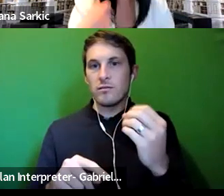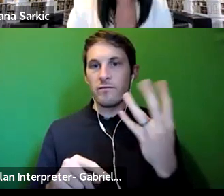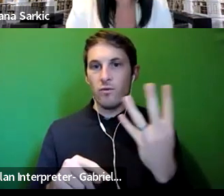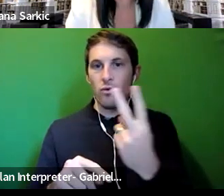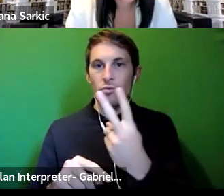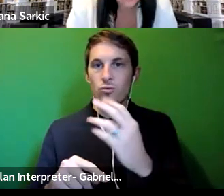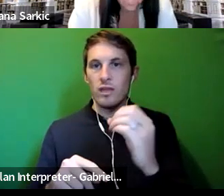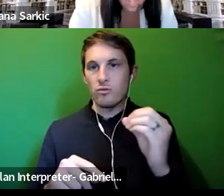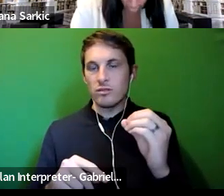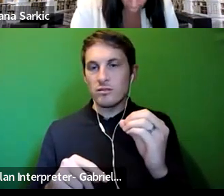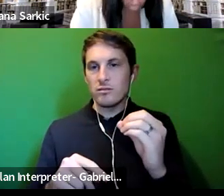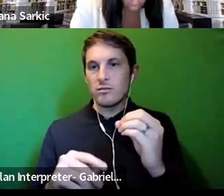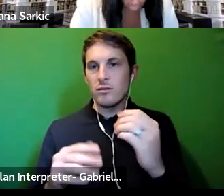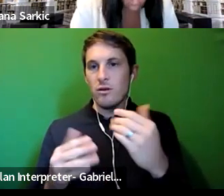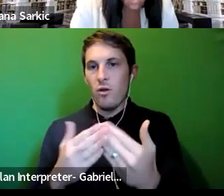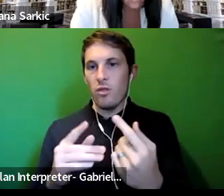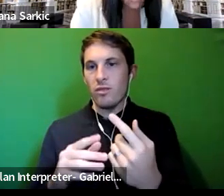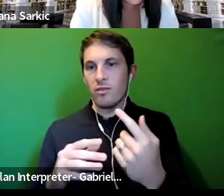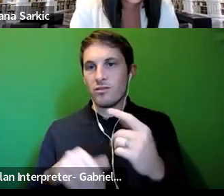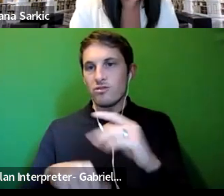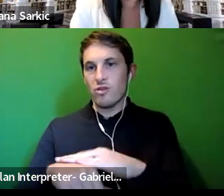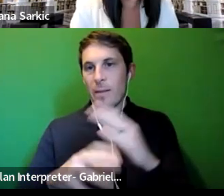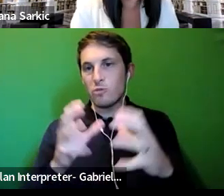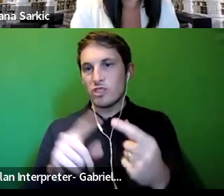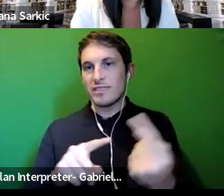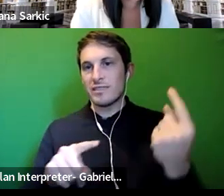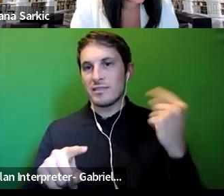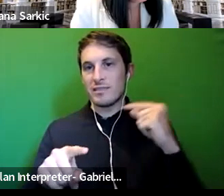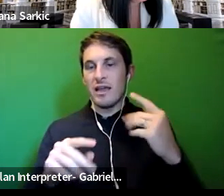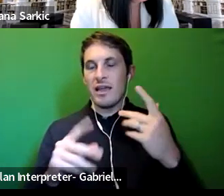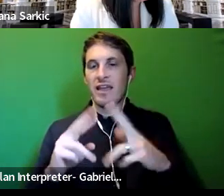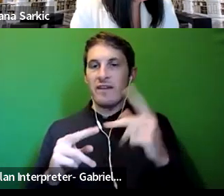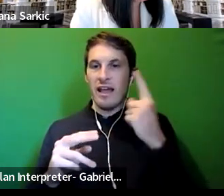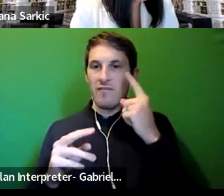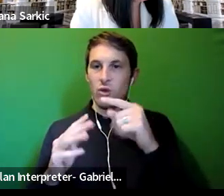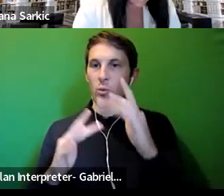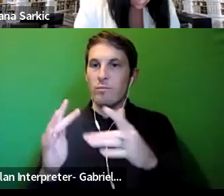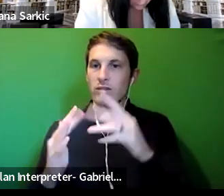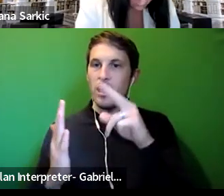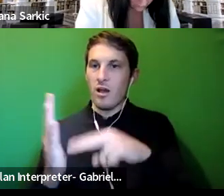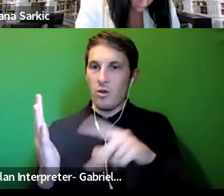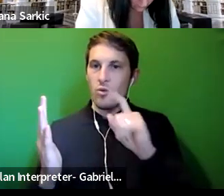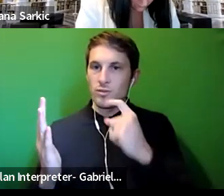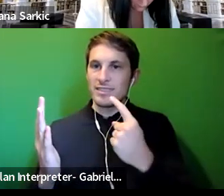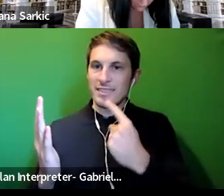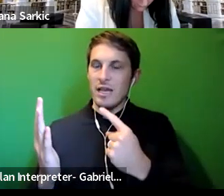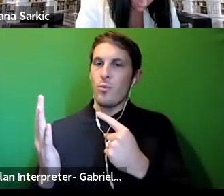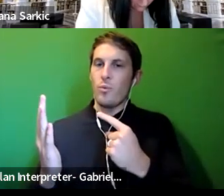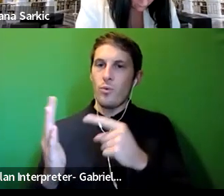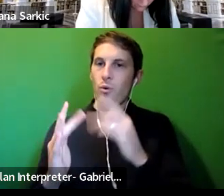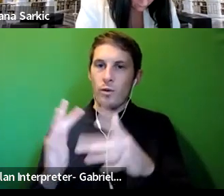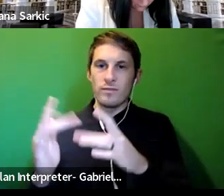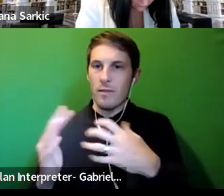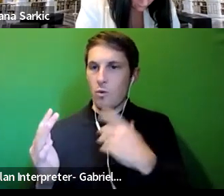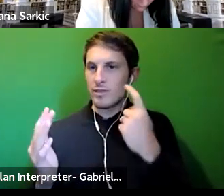2000. If it's there on the Wayback Machine, it holds copies of your institution's website. You can look back at some of them and go, our website was so much simpler back